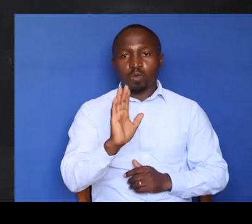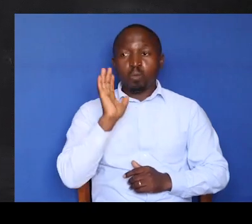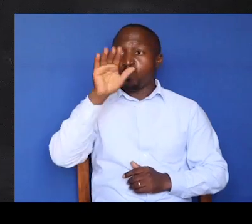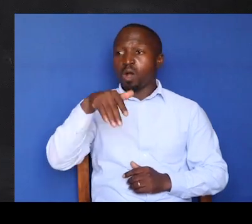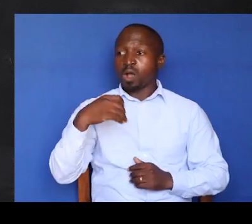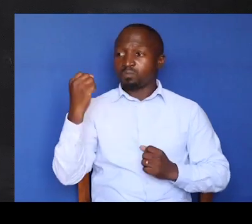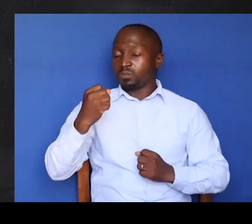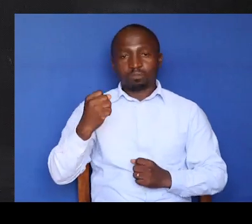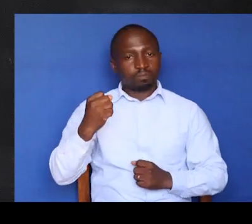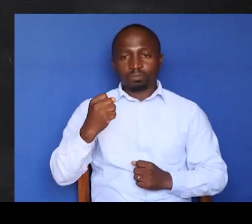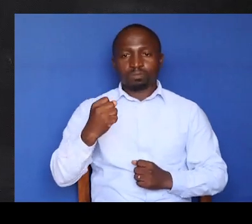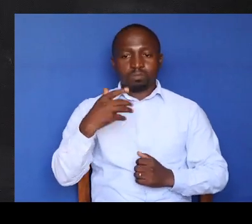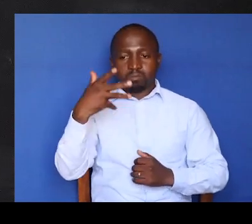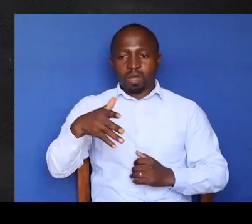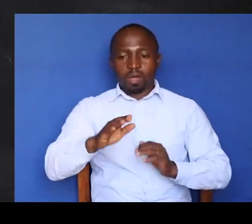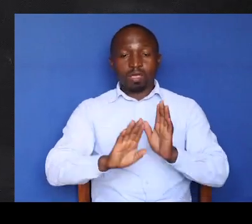used to undergo fluctuation.